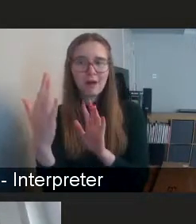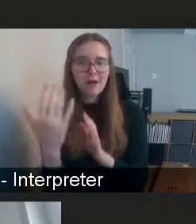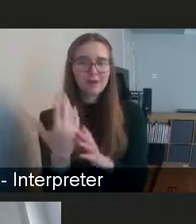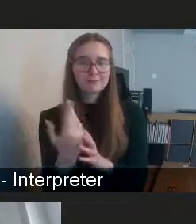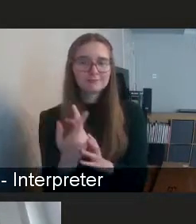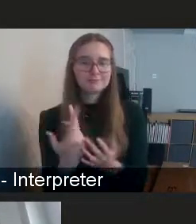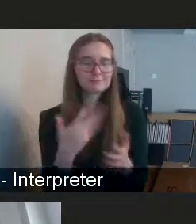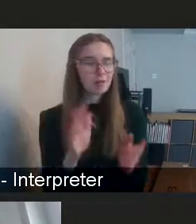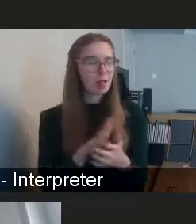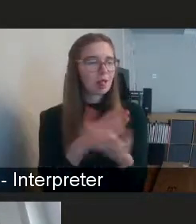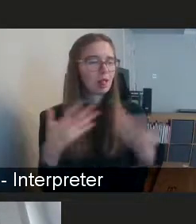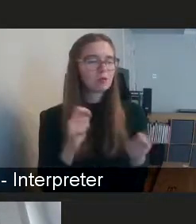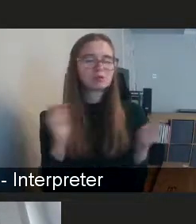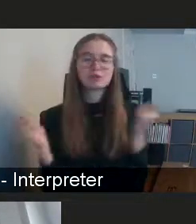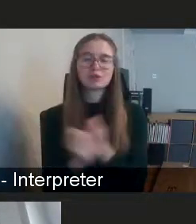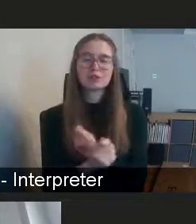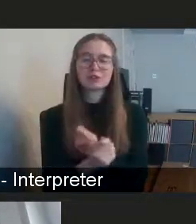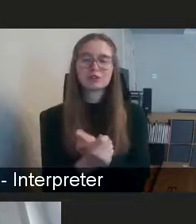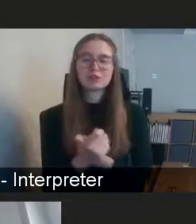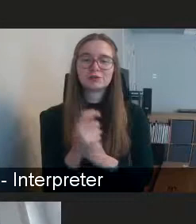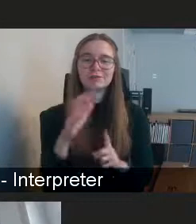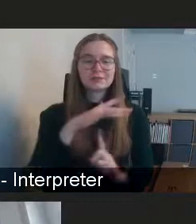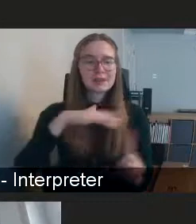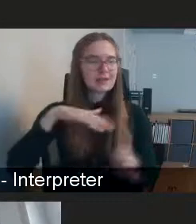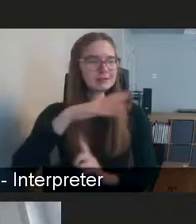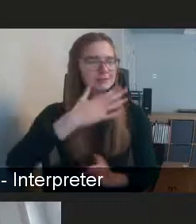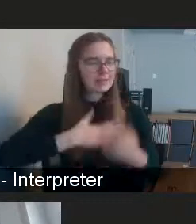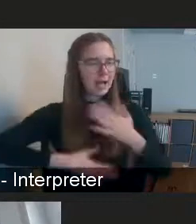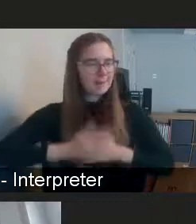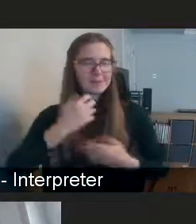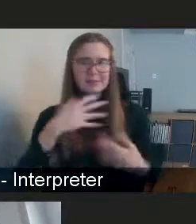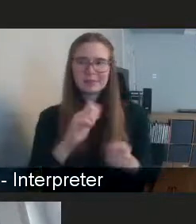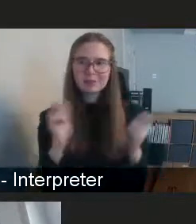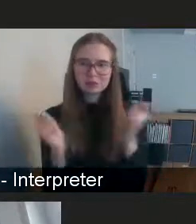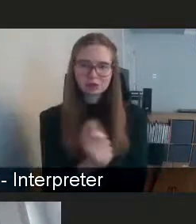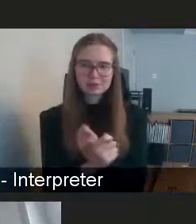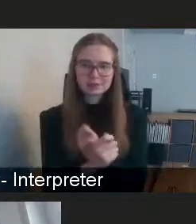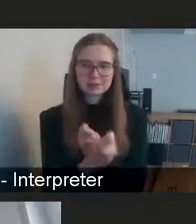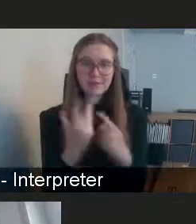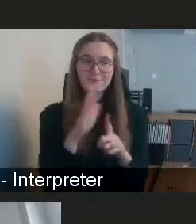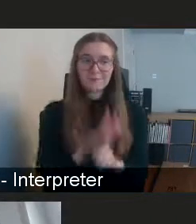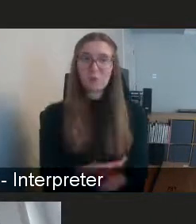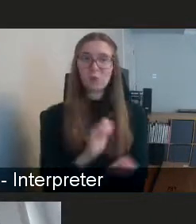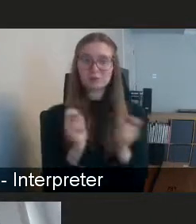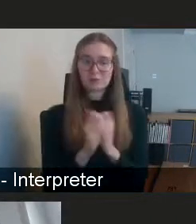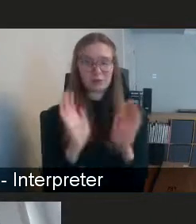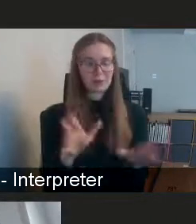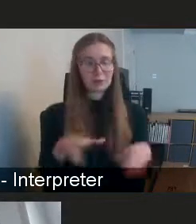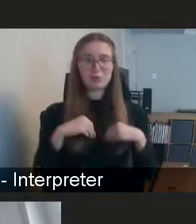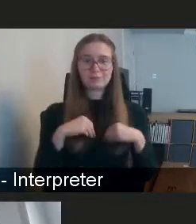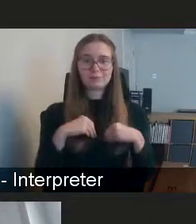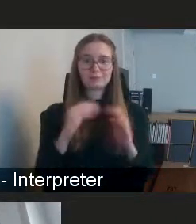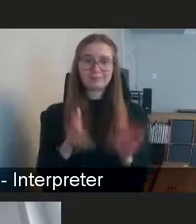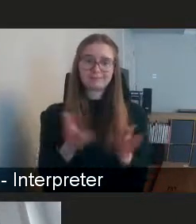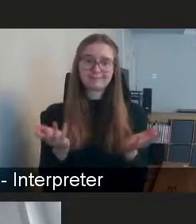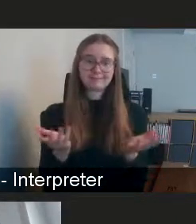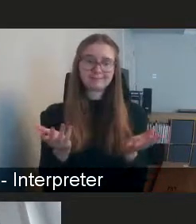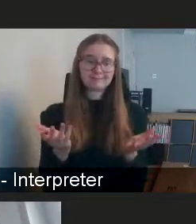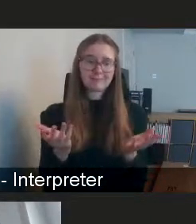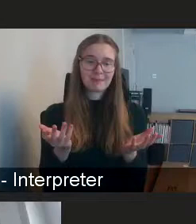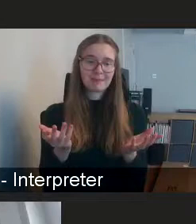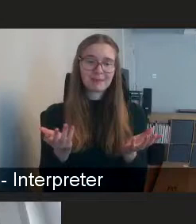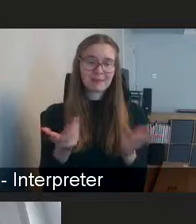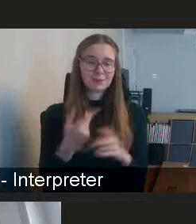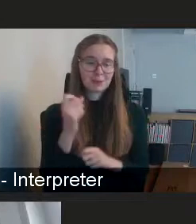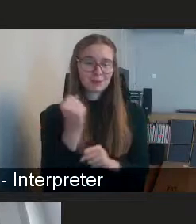ways, changed the society's habits. I suppose it was a forced change which we had to adopt. And in a way, what Gary is